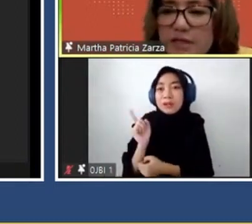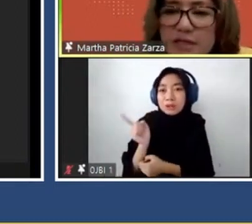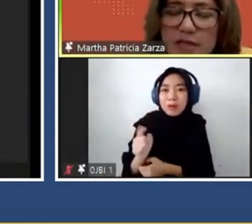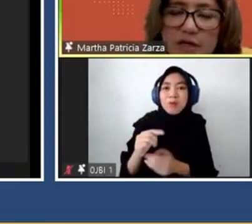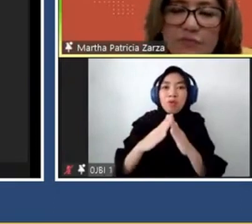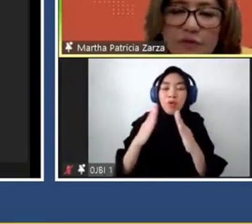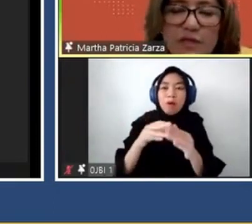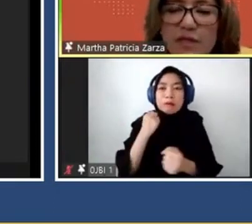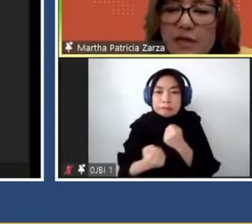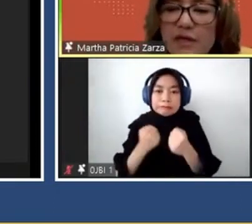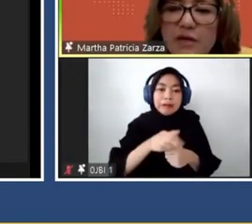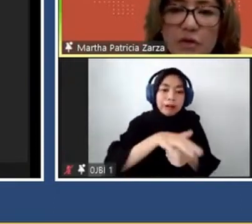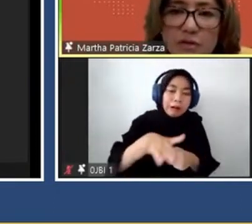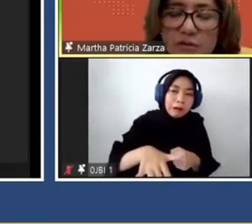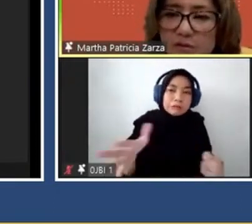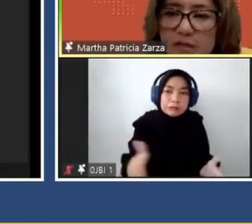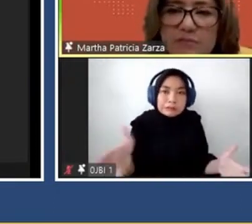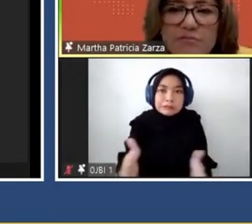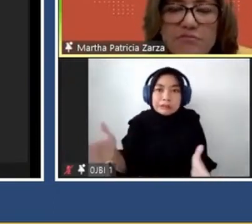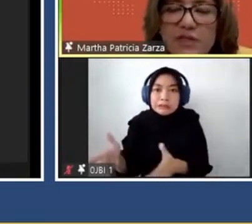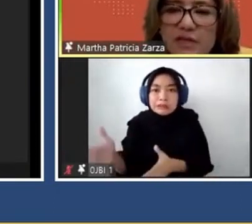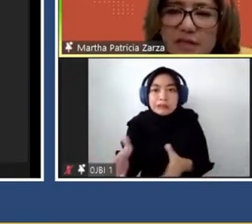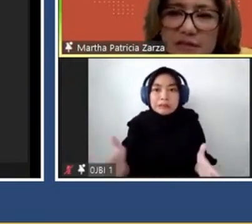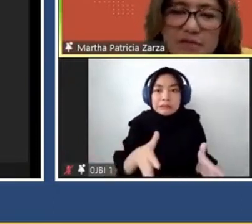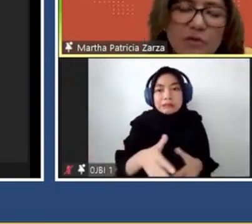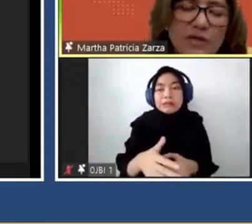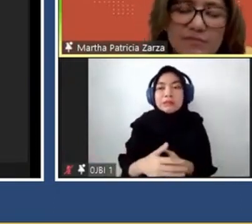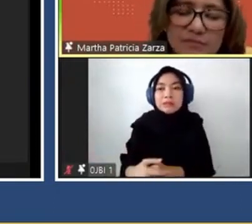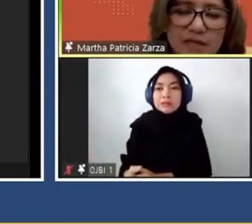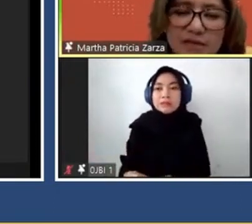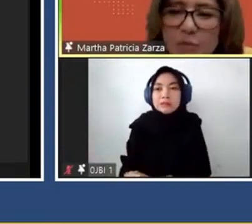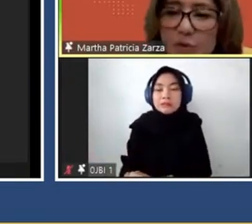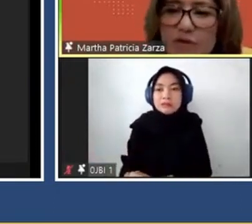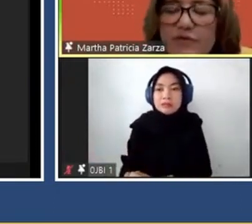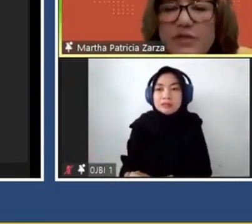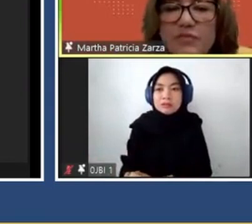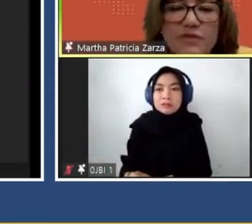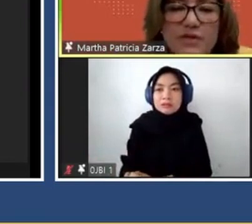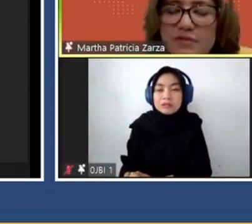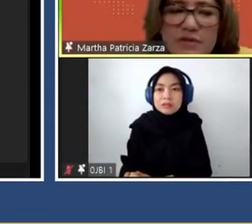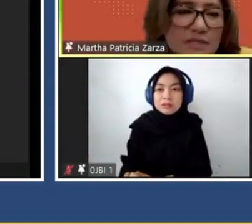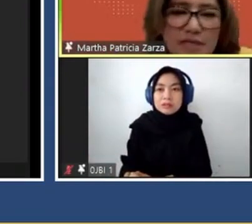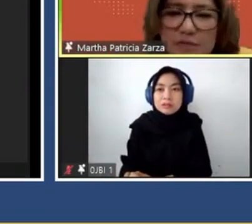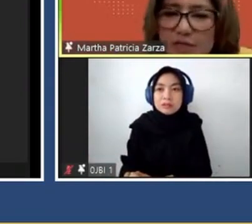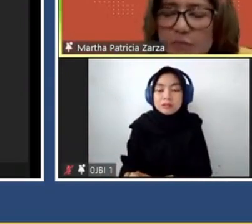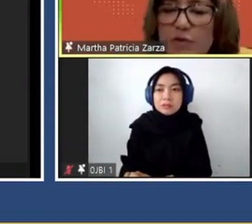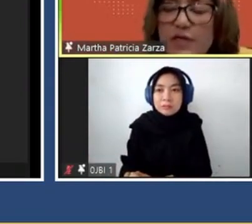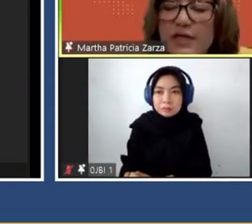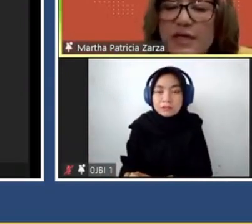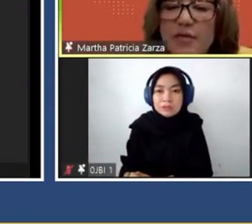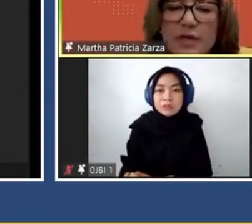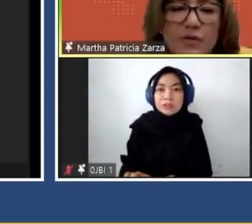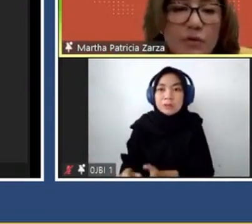walking and taking care of the corn and going and taking the water from the rivers and all that